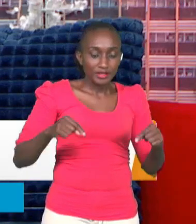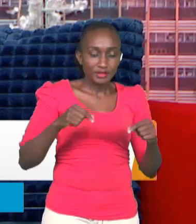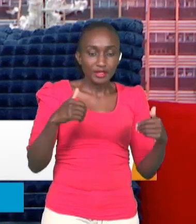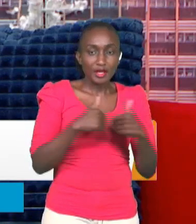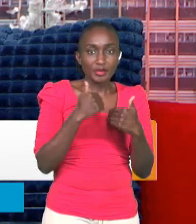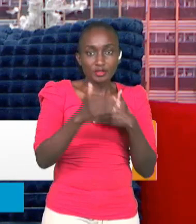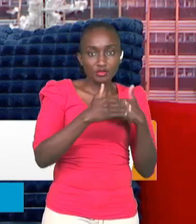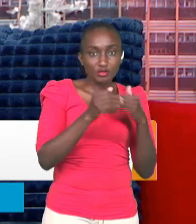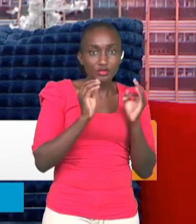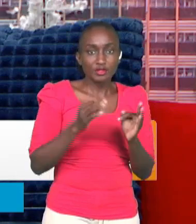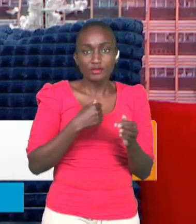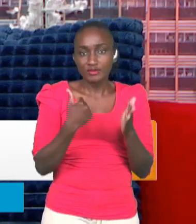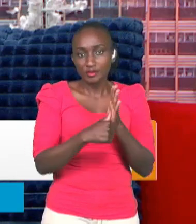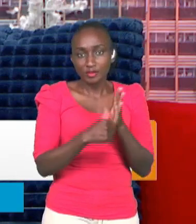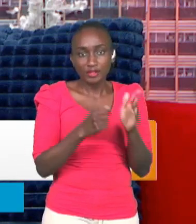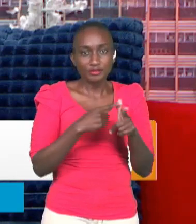what